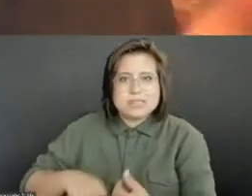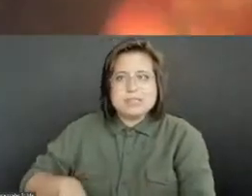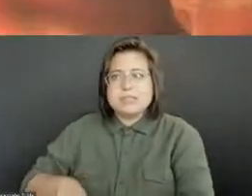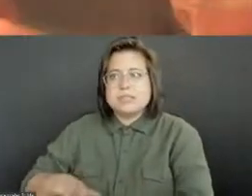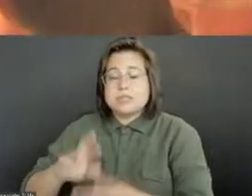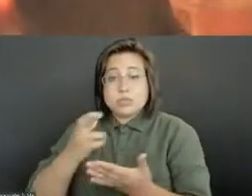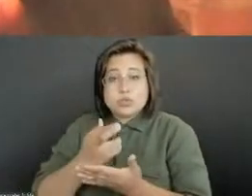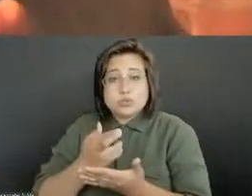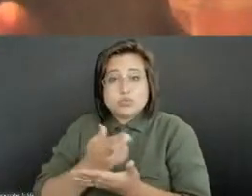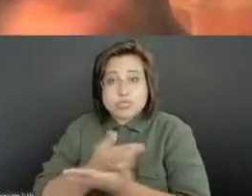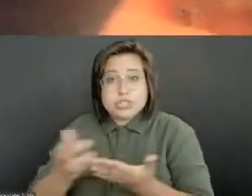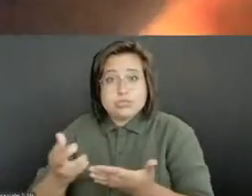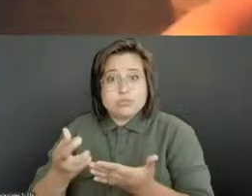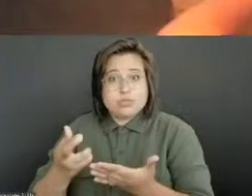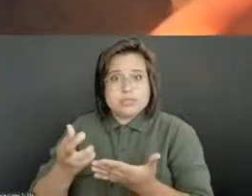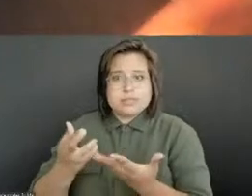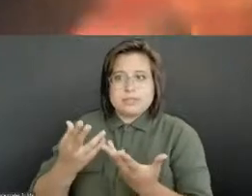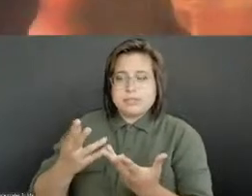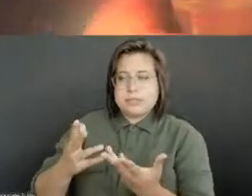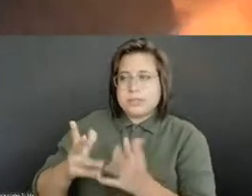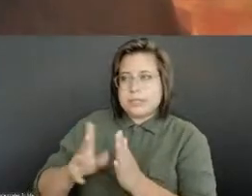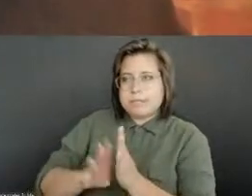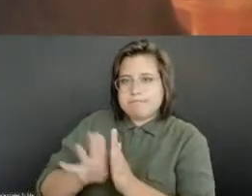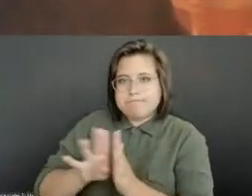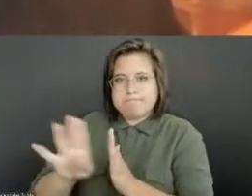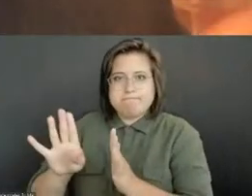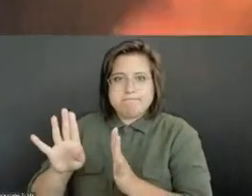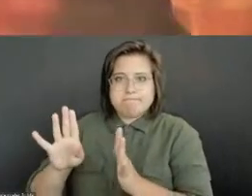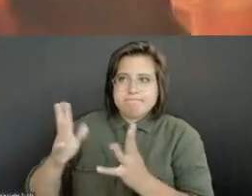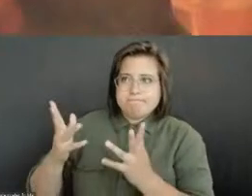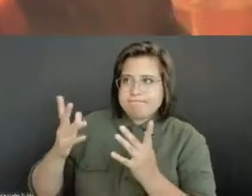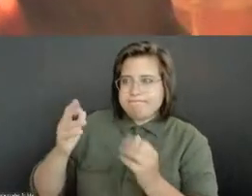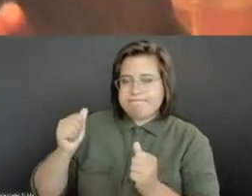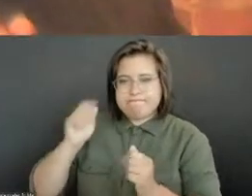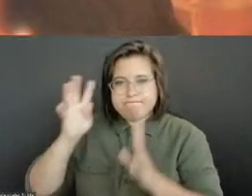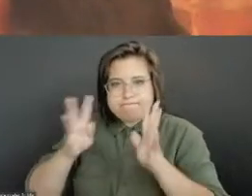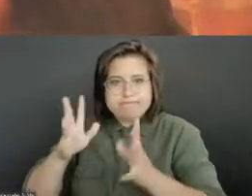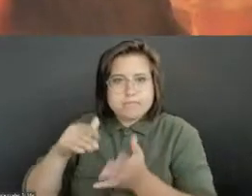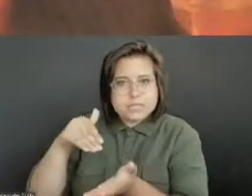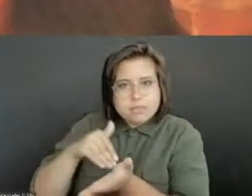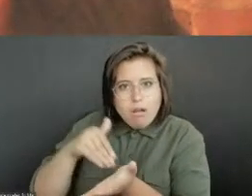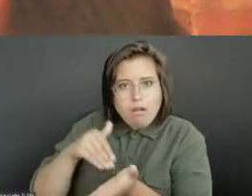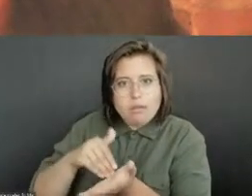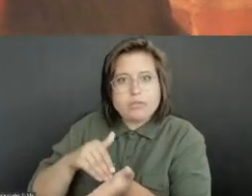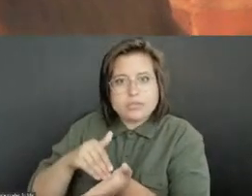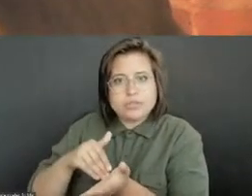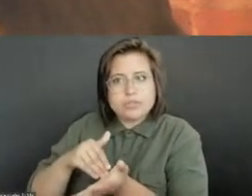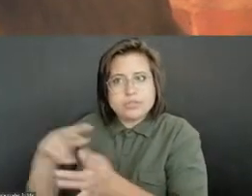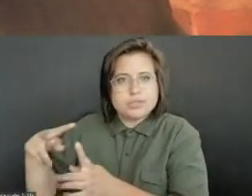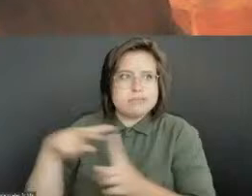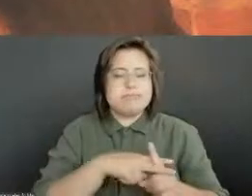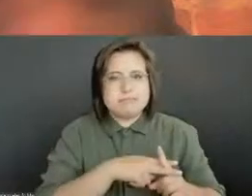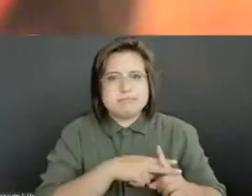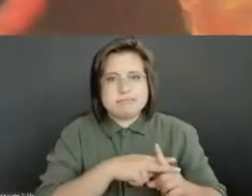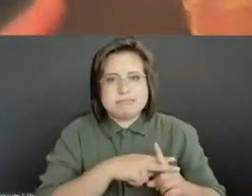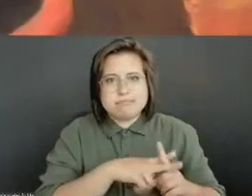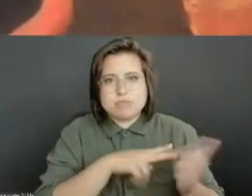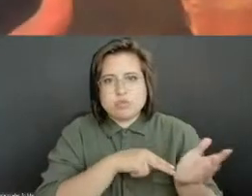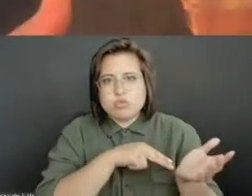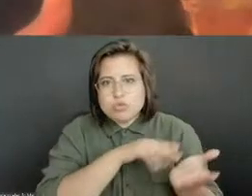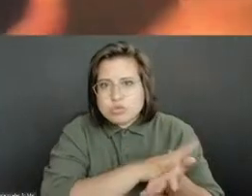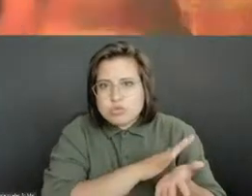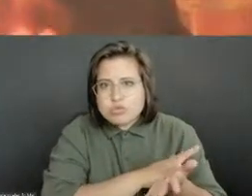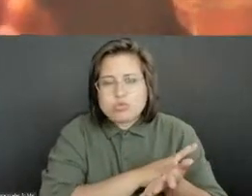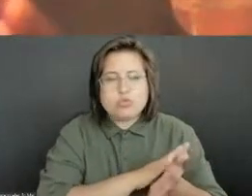creating doctors as we do to nurses. We have 37 nursing schools at HBCUs, so it doesn't make sense to have